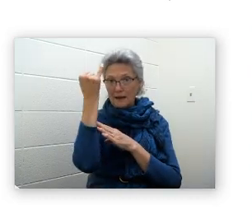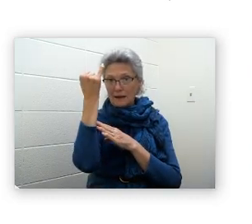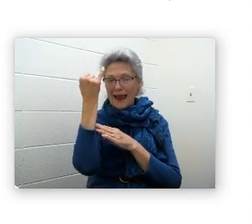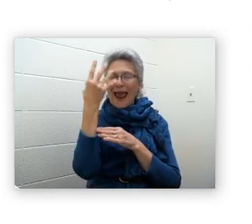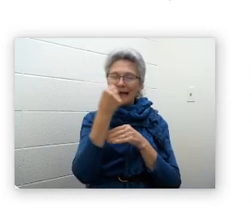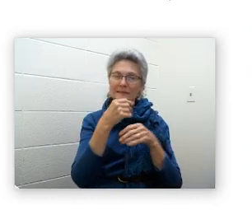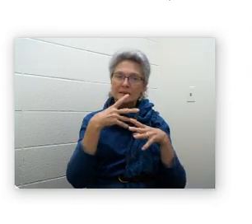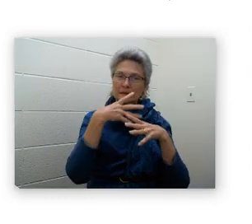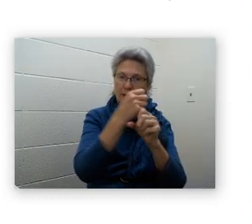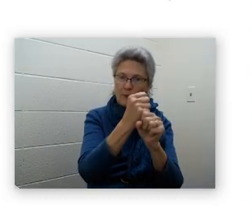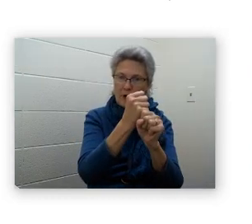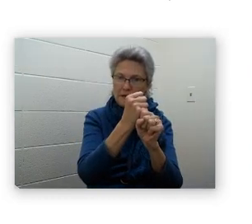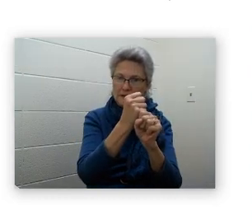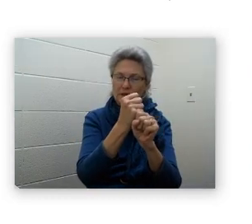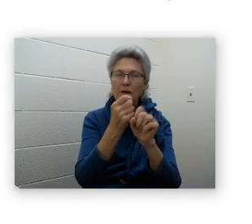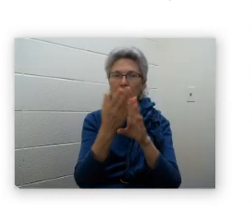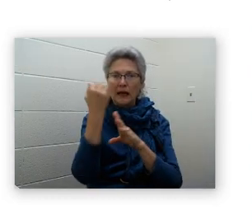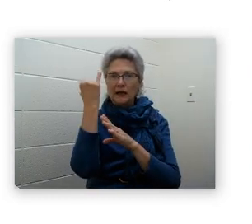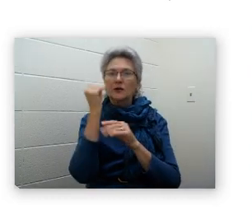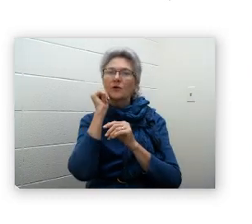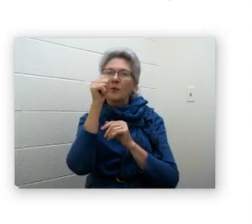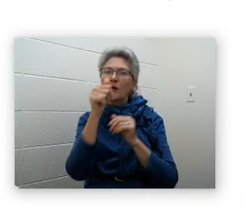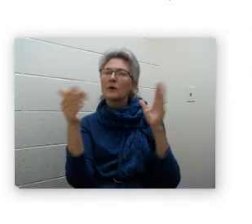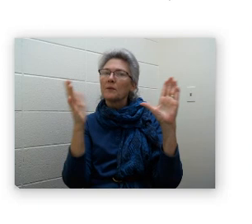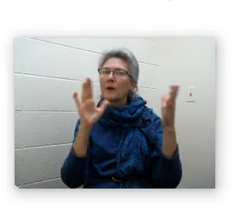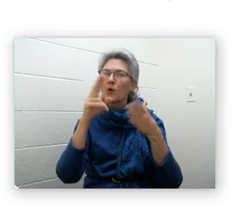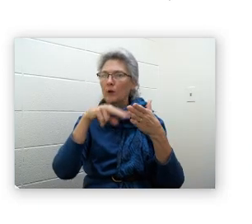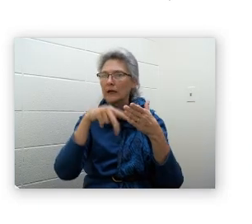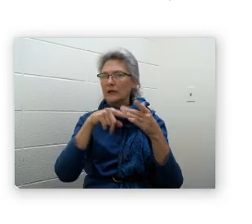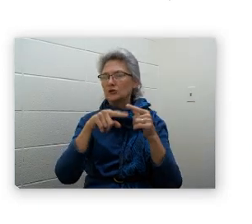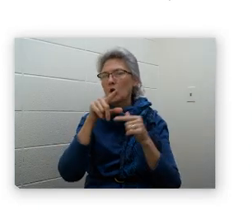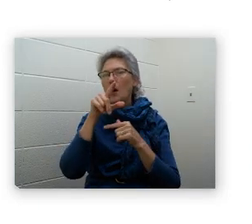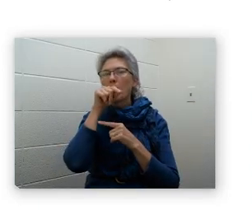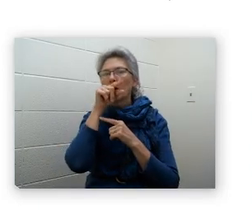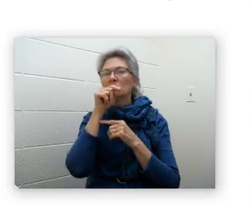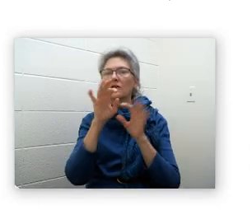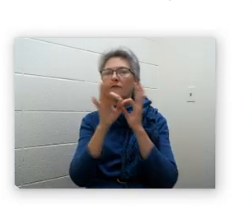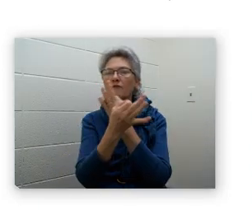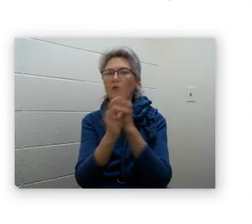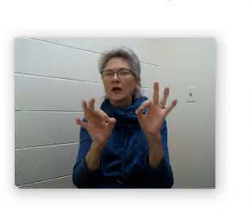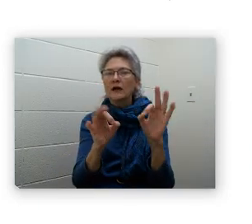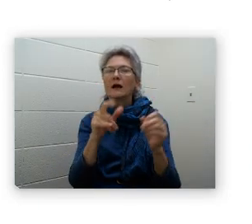as well as summarize it, tomorrow we will compare our reading to A Bird's Free Lunch.